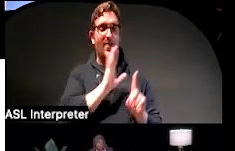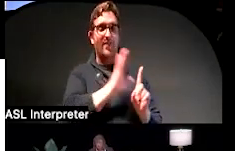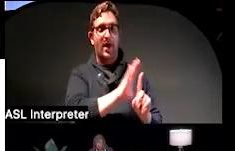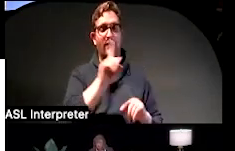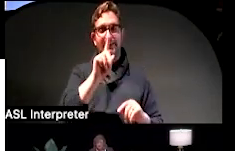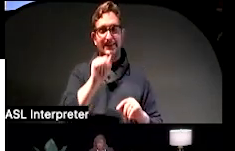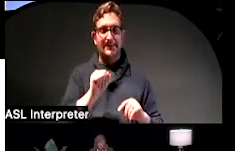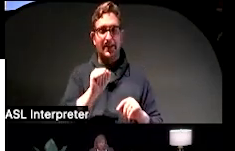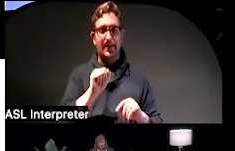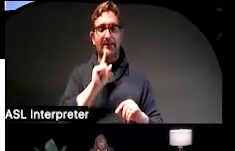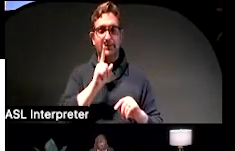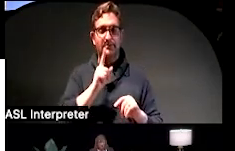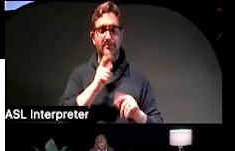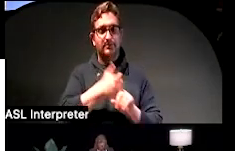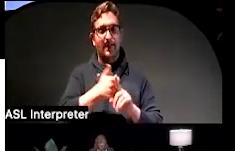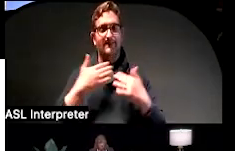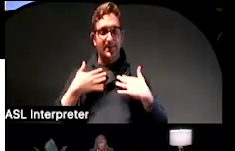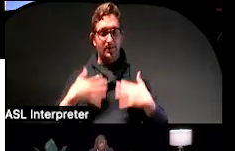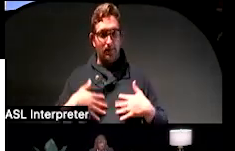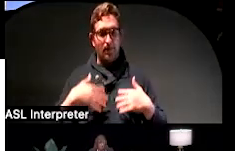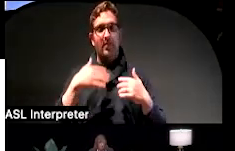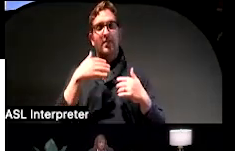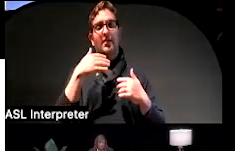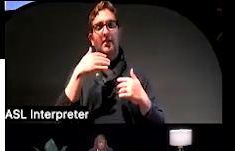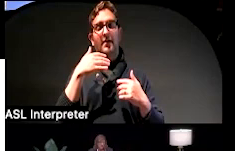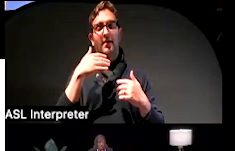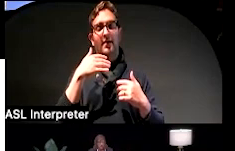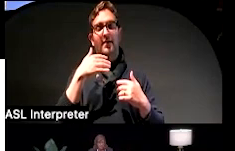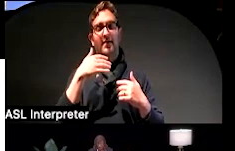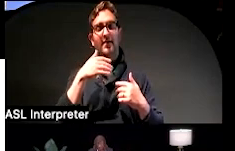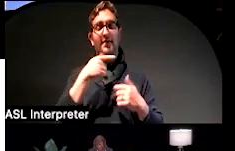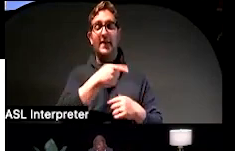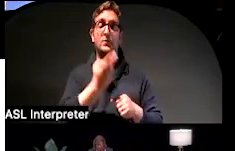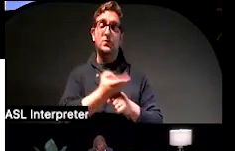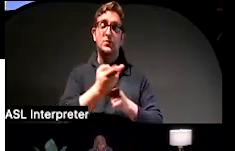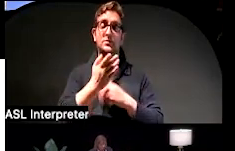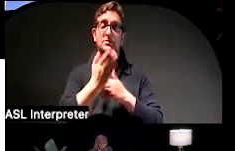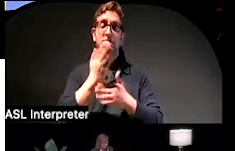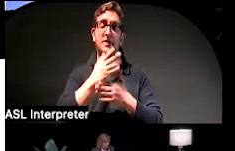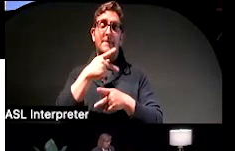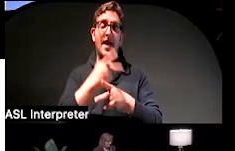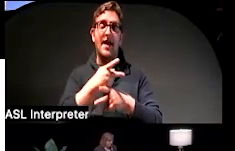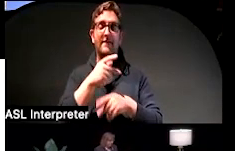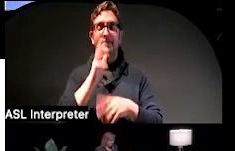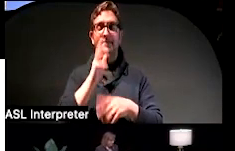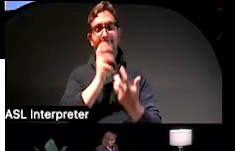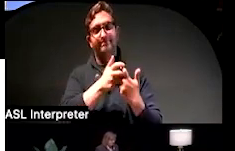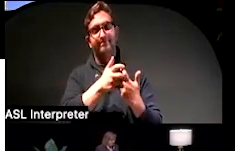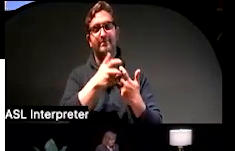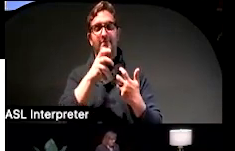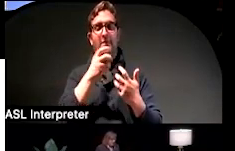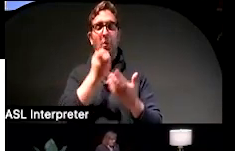be physical and they use some kind of adaptive equipment.